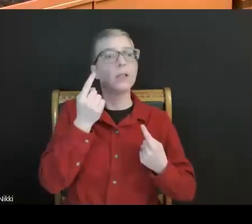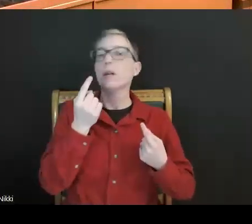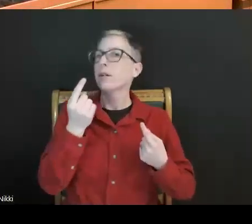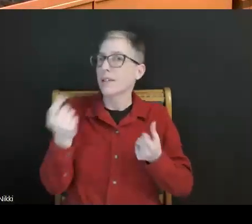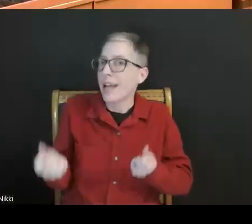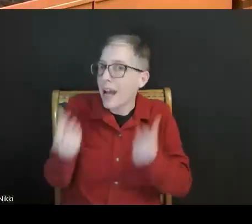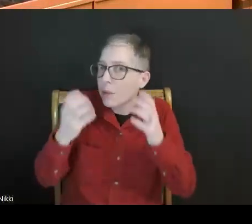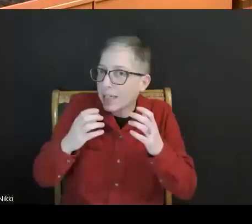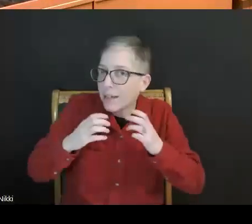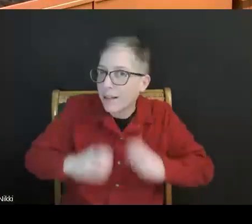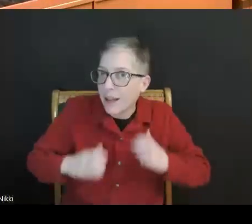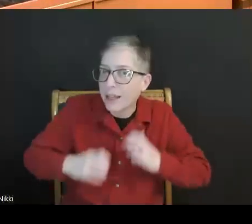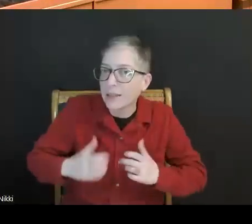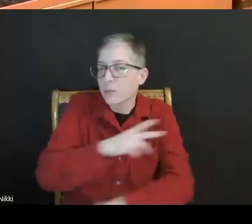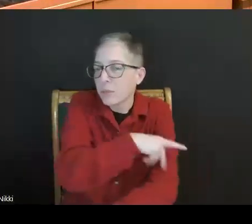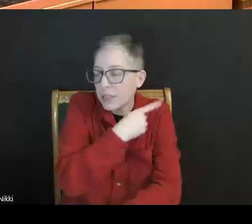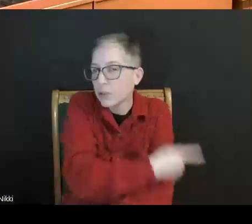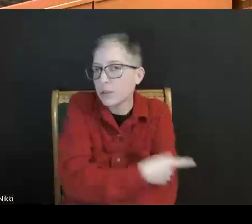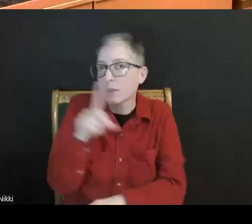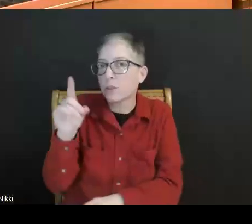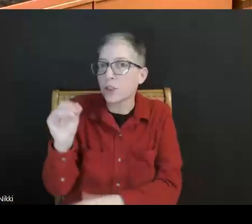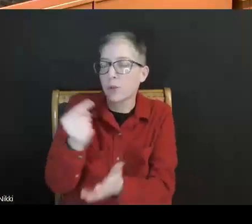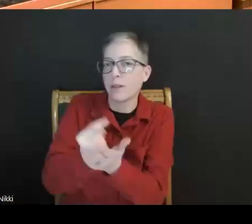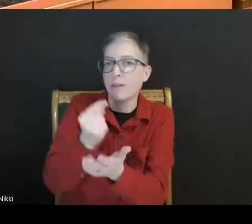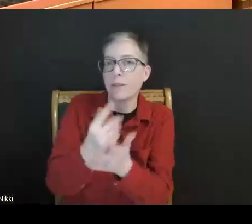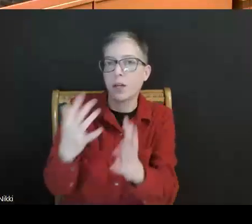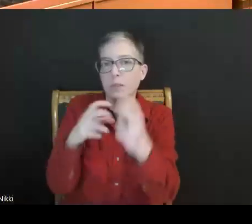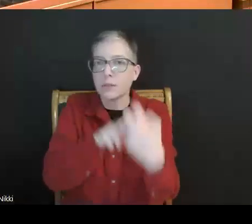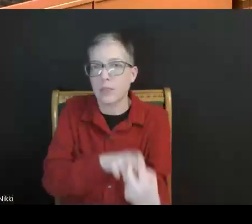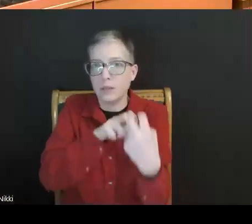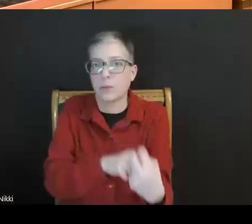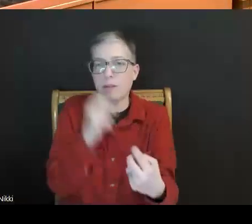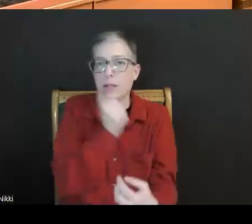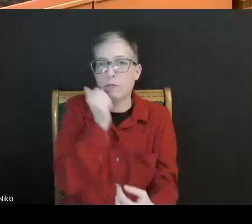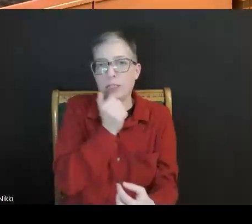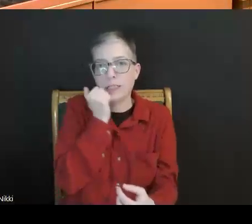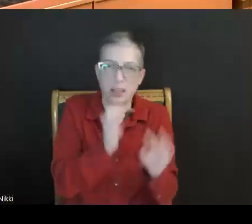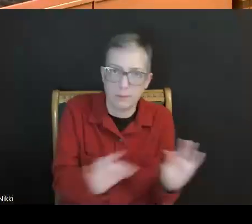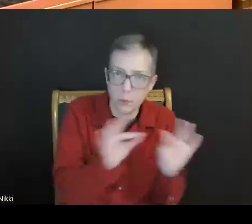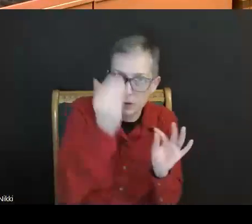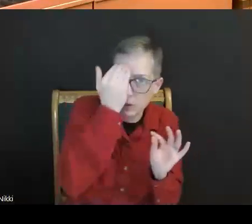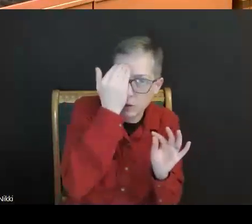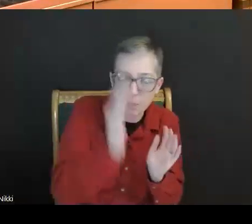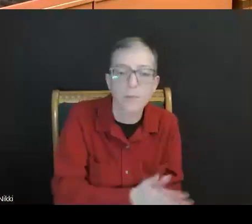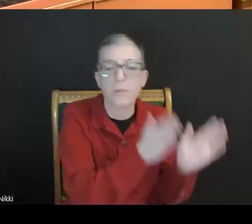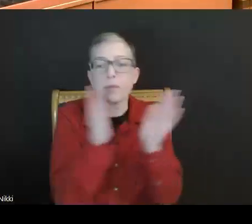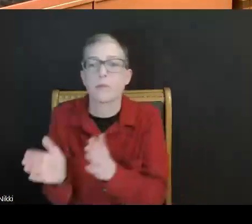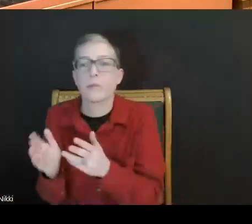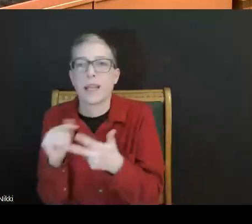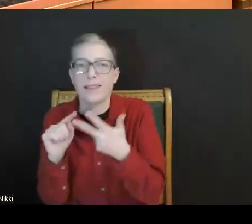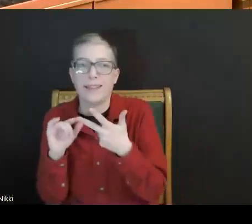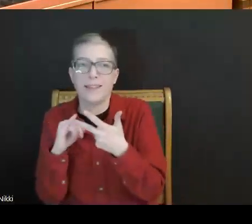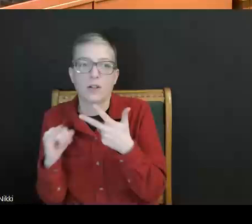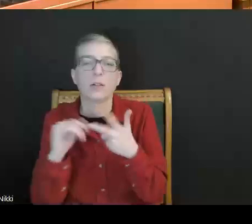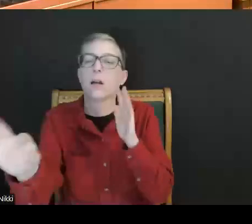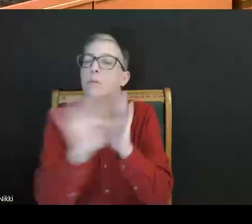Because I think that's just a really important number to know for burnout. And then lastly, feel free to just pick a question. I'm sorry,